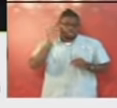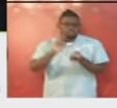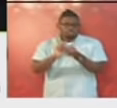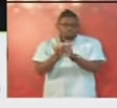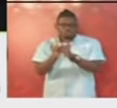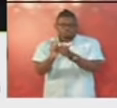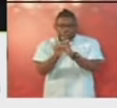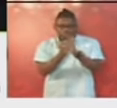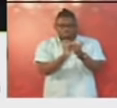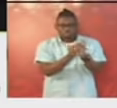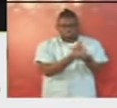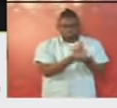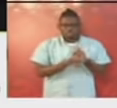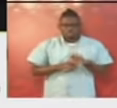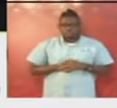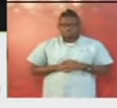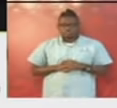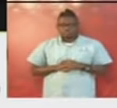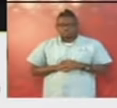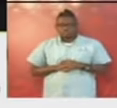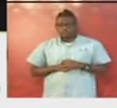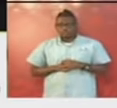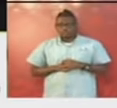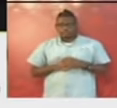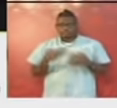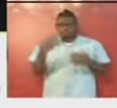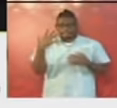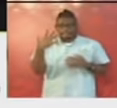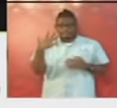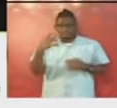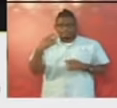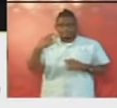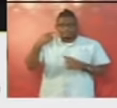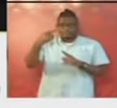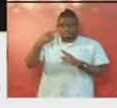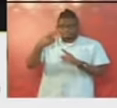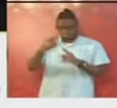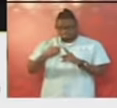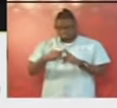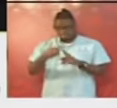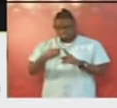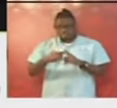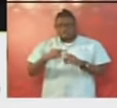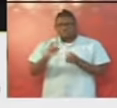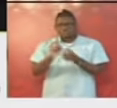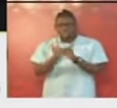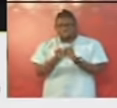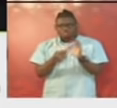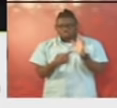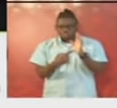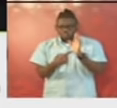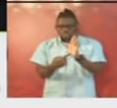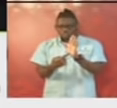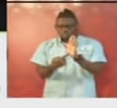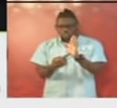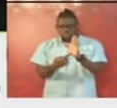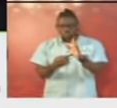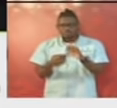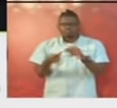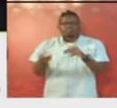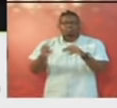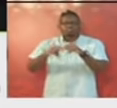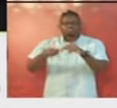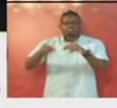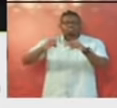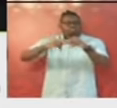for the 5th consecutive month, the mental stress change score reflected increased